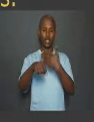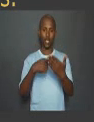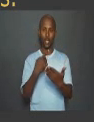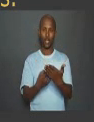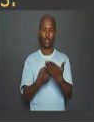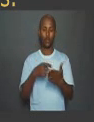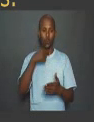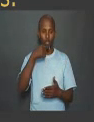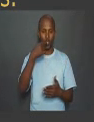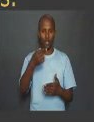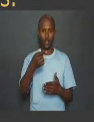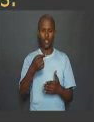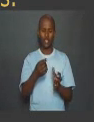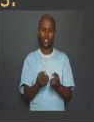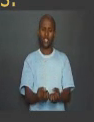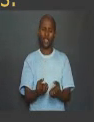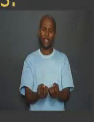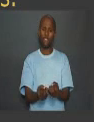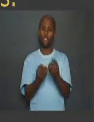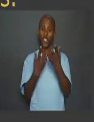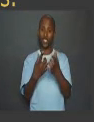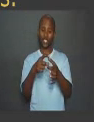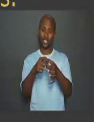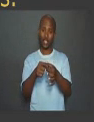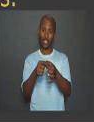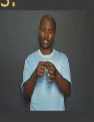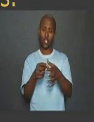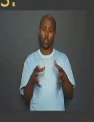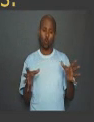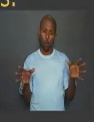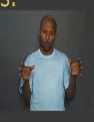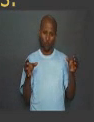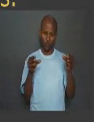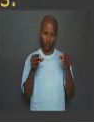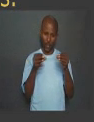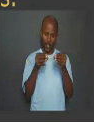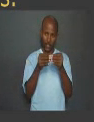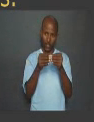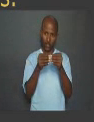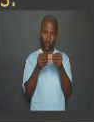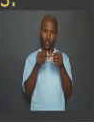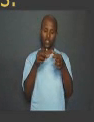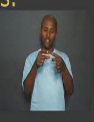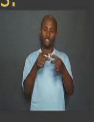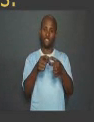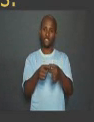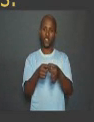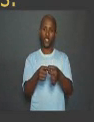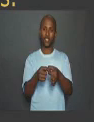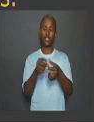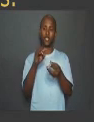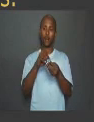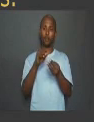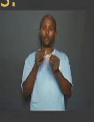we say that the infinite series converges and the infinite sum is